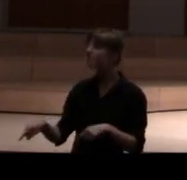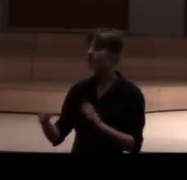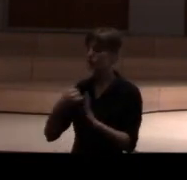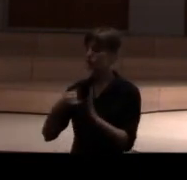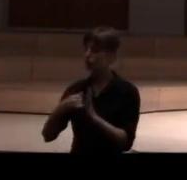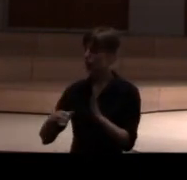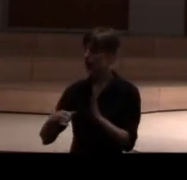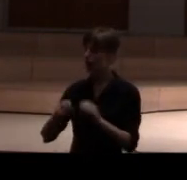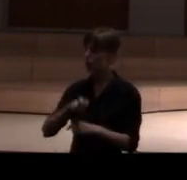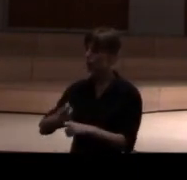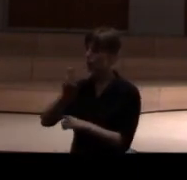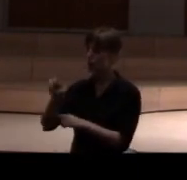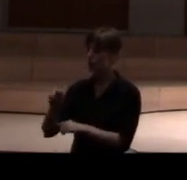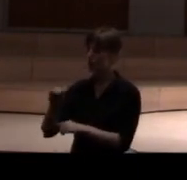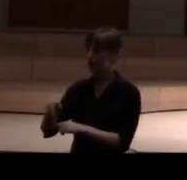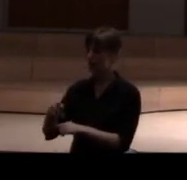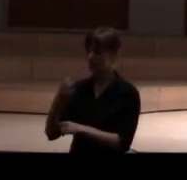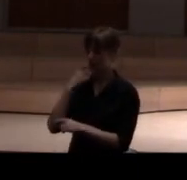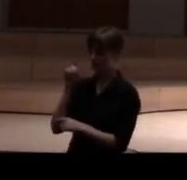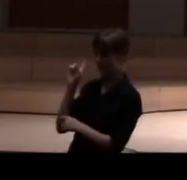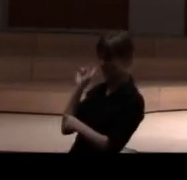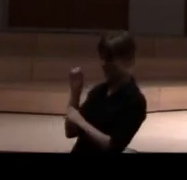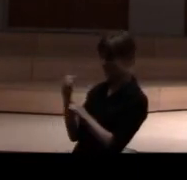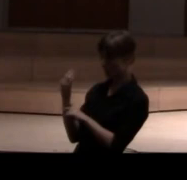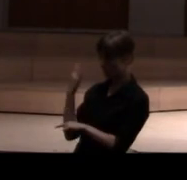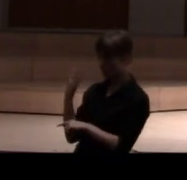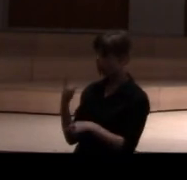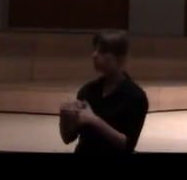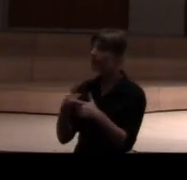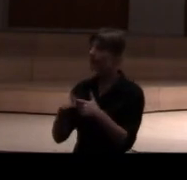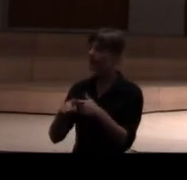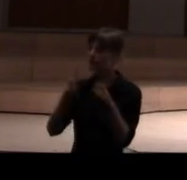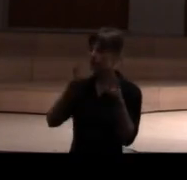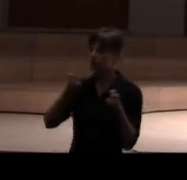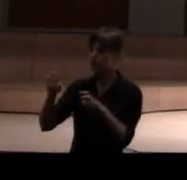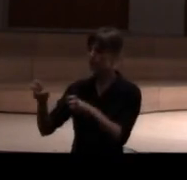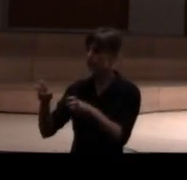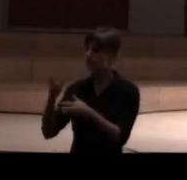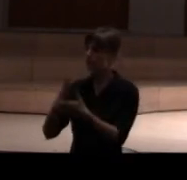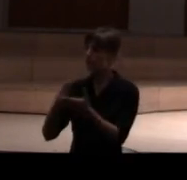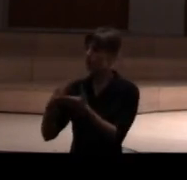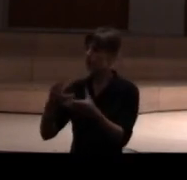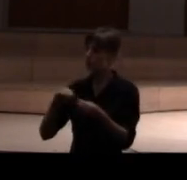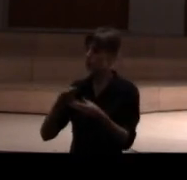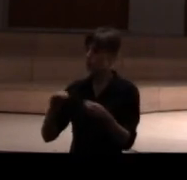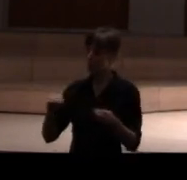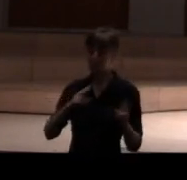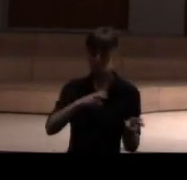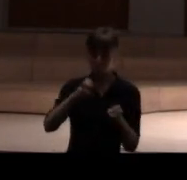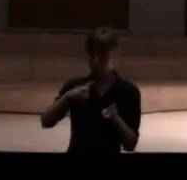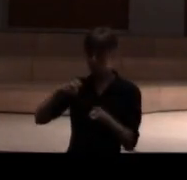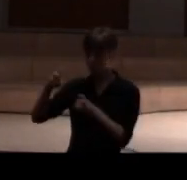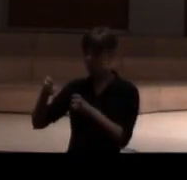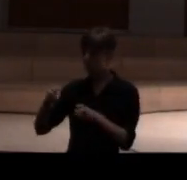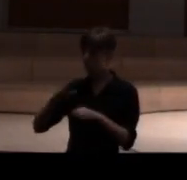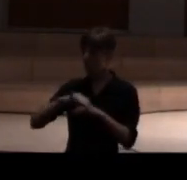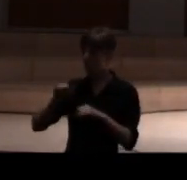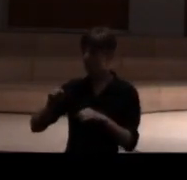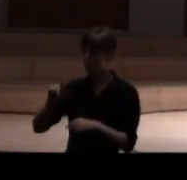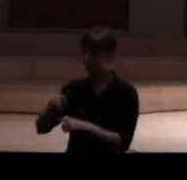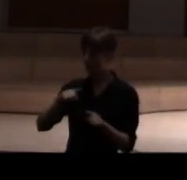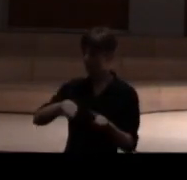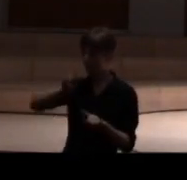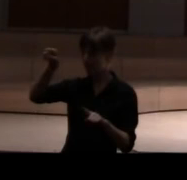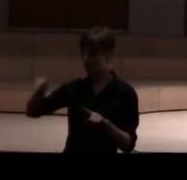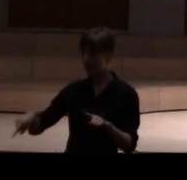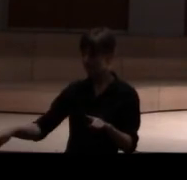map, like the one I showed you. Then write down the parts of the story that will fit on your roller coaster map. So this is a great